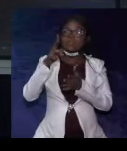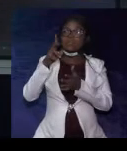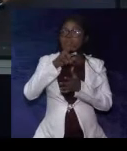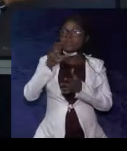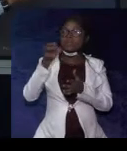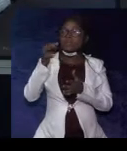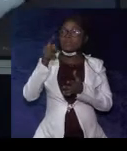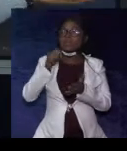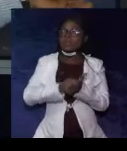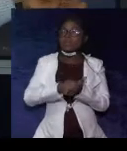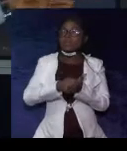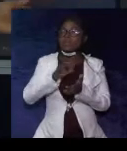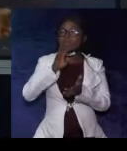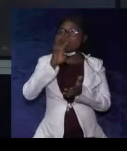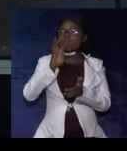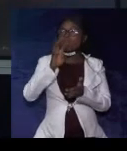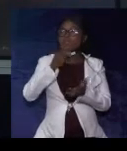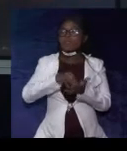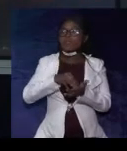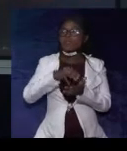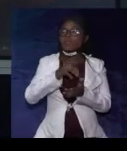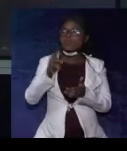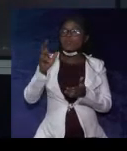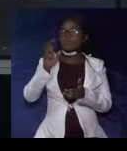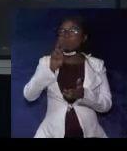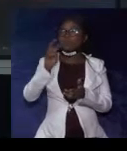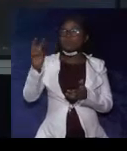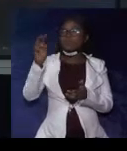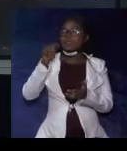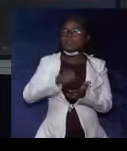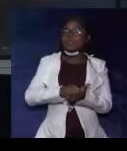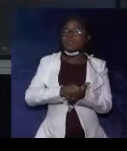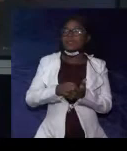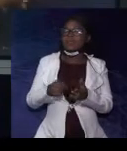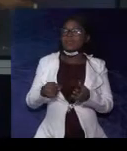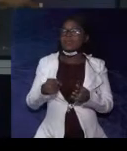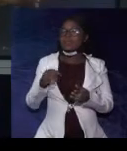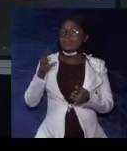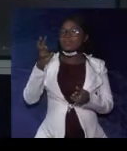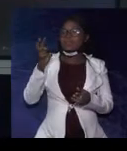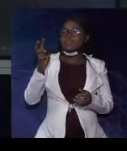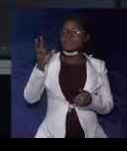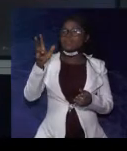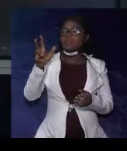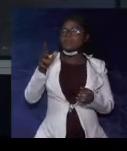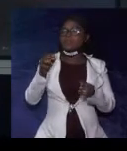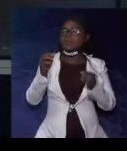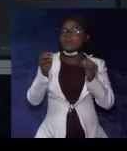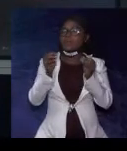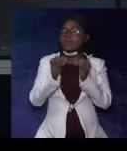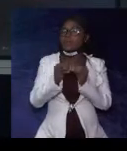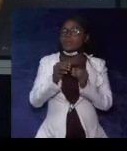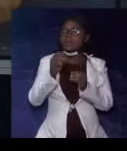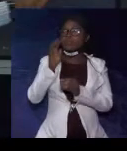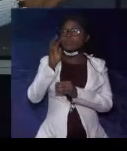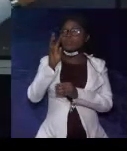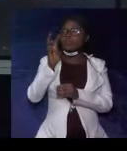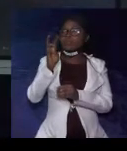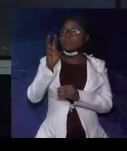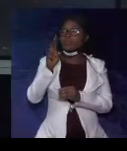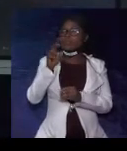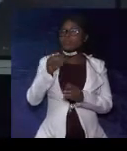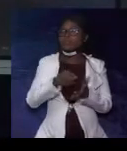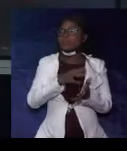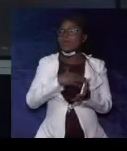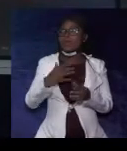6,300,000, 4,200,000. Let me just take the significant digits. 63 plus 42, I get 105, and then there are 5